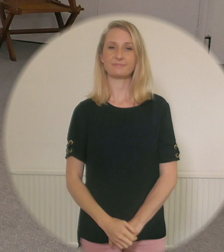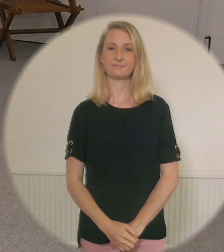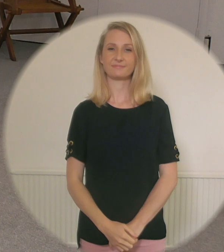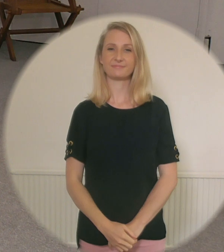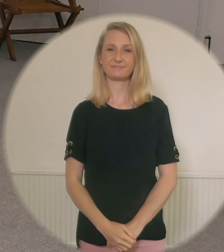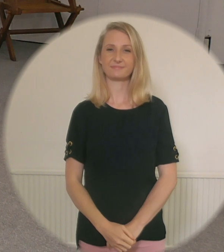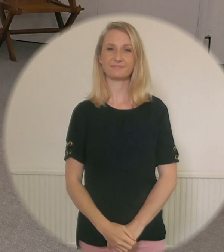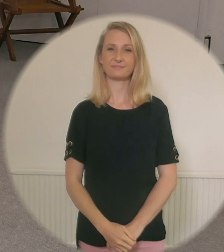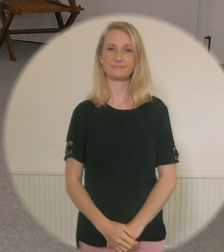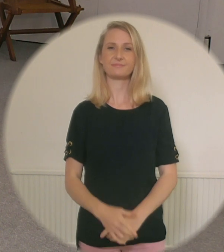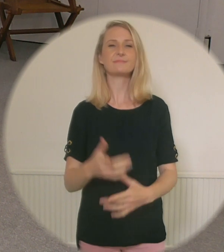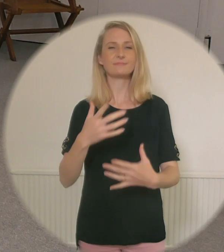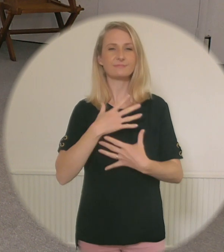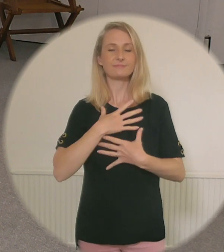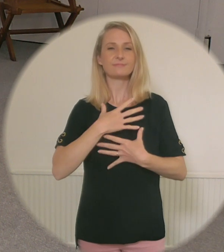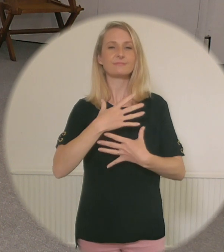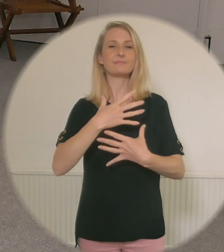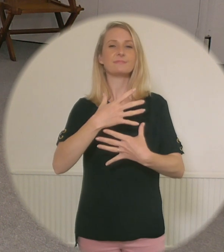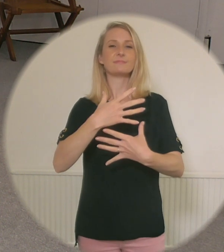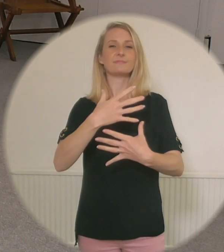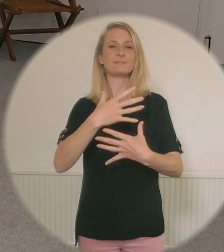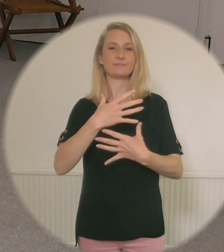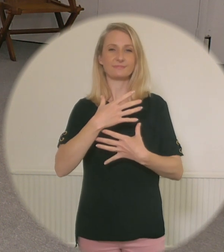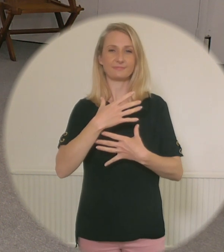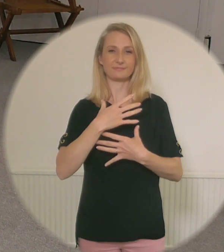And let's take a few breaths here just to arrive.